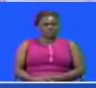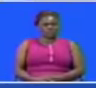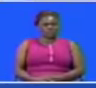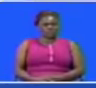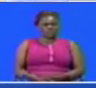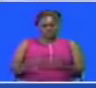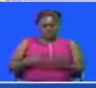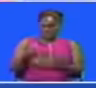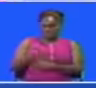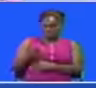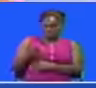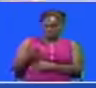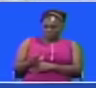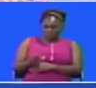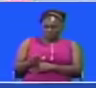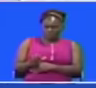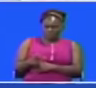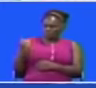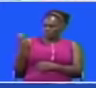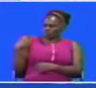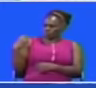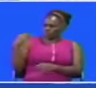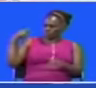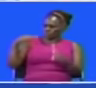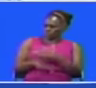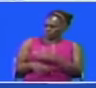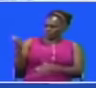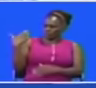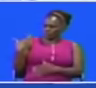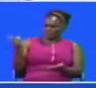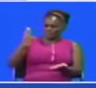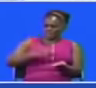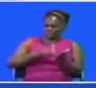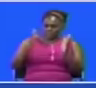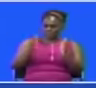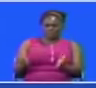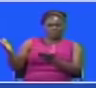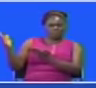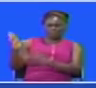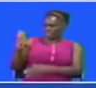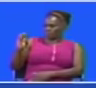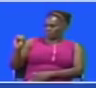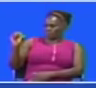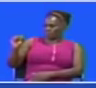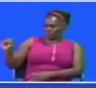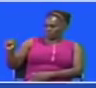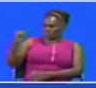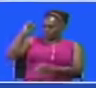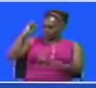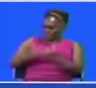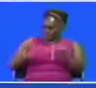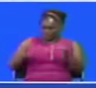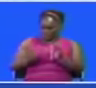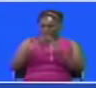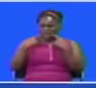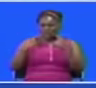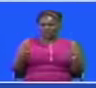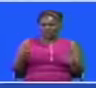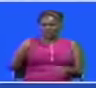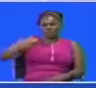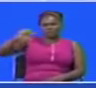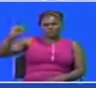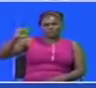After what she terms as thorough consultations, former Judiciary Registrar Gladys Shollei has finally made public the political